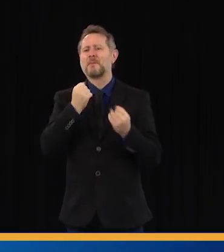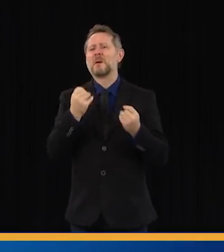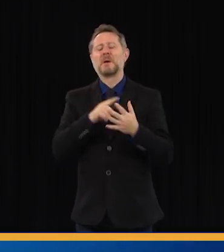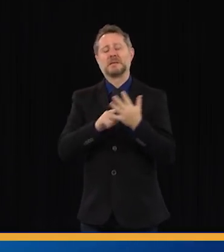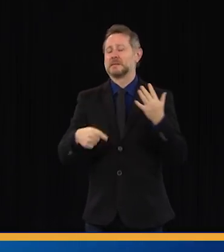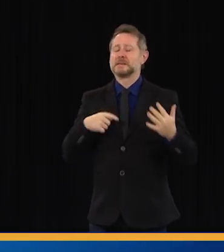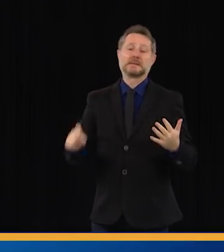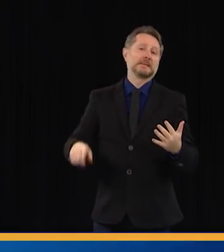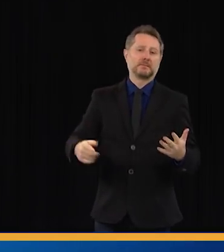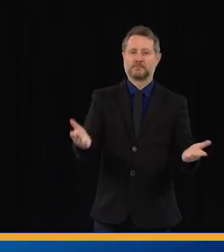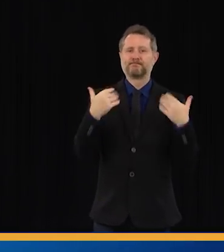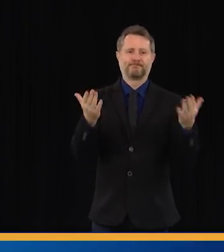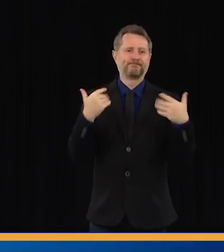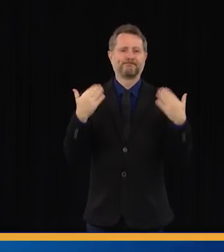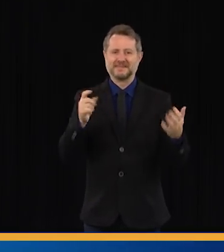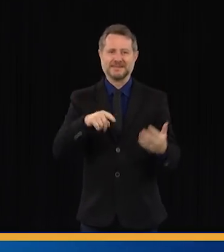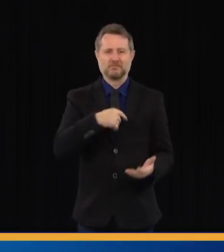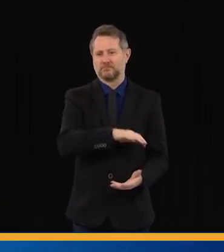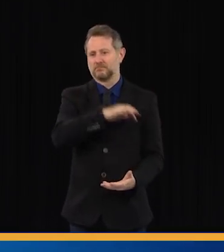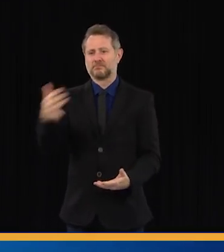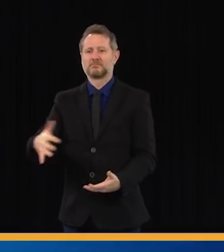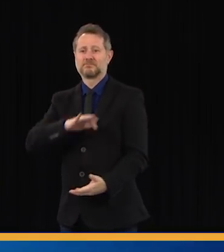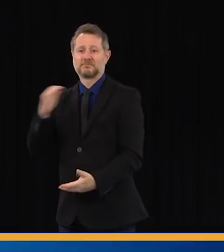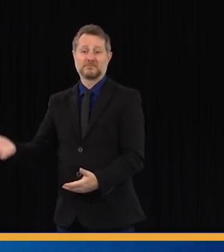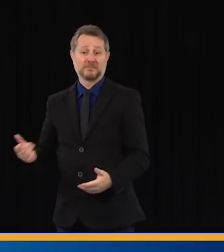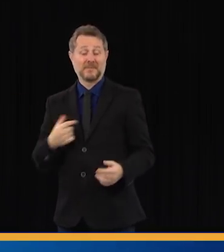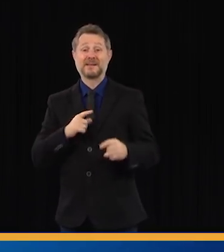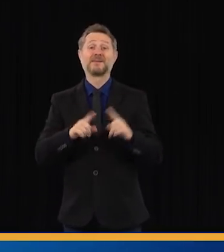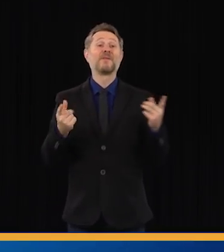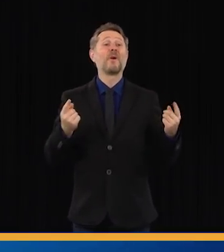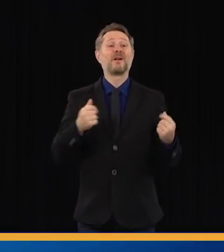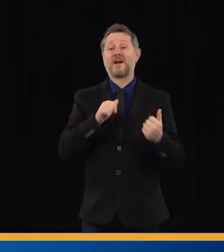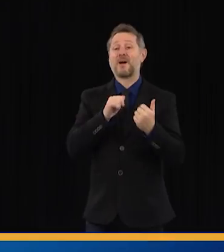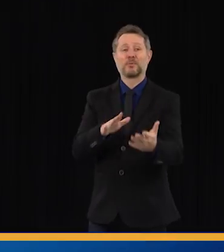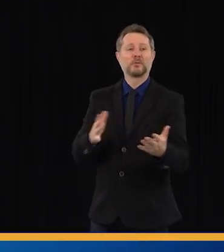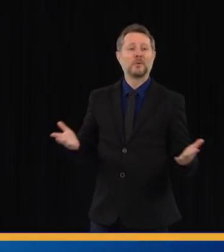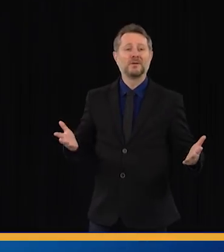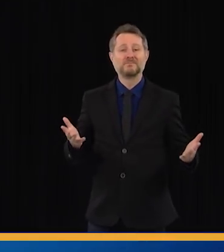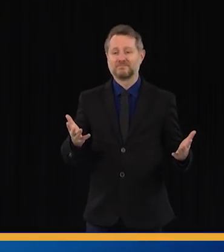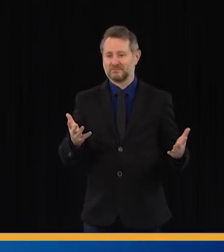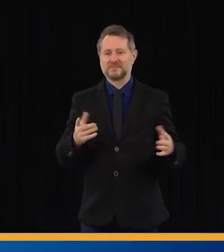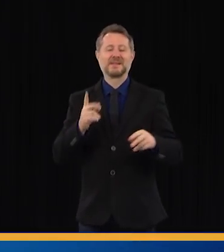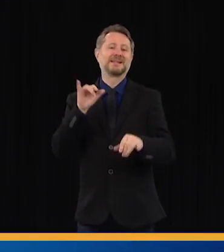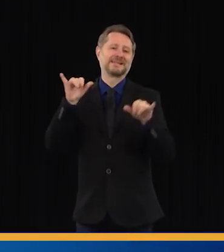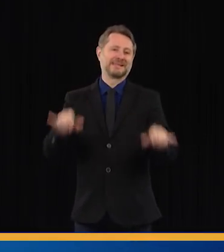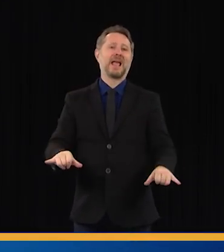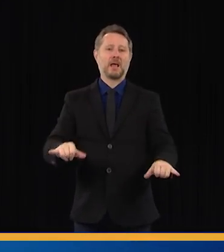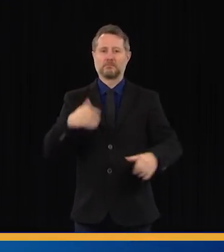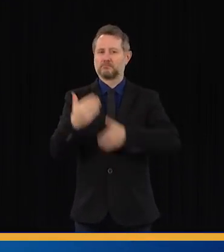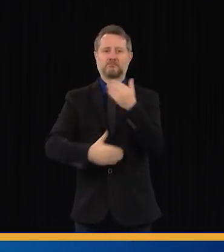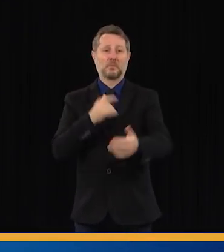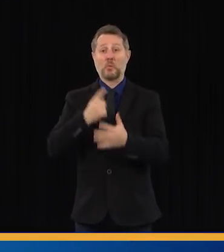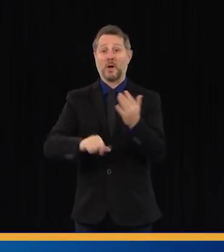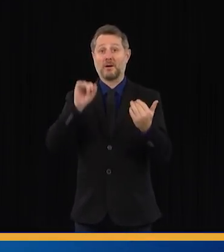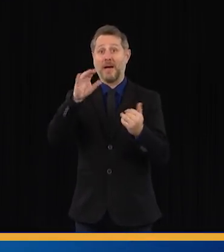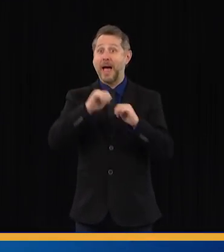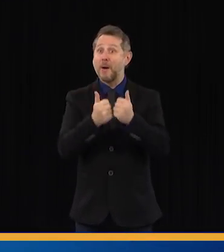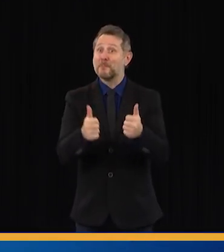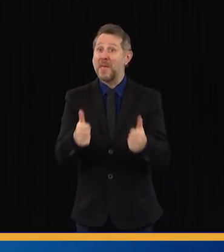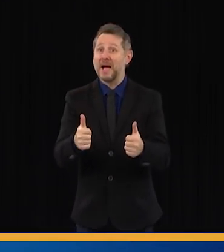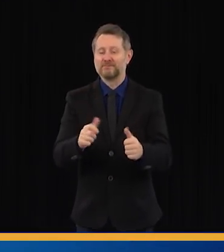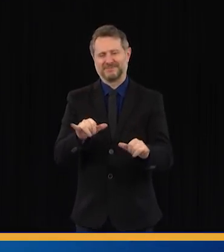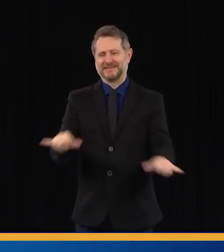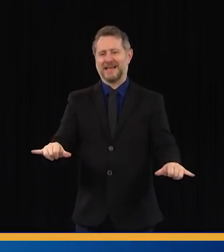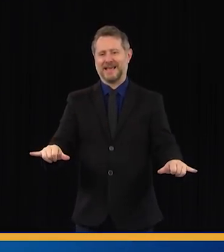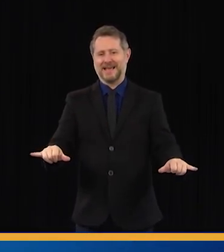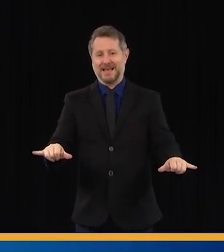It's abnormal, it's different, but it works, and we have to do it. And while we're doing this, we have